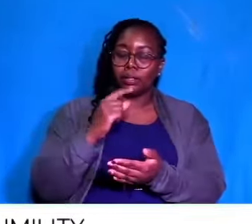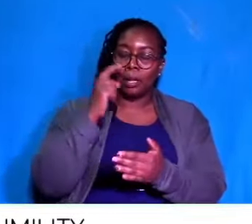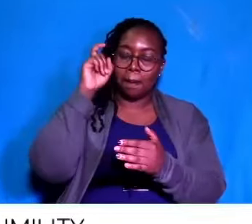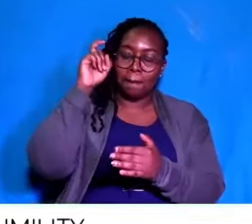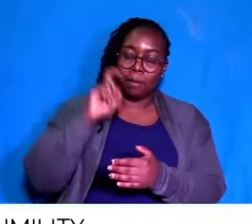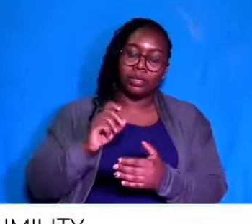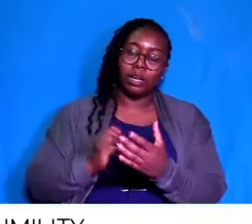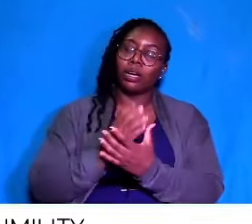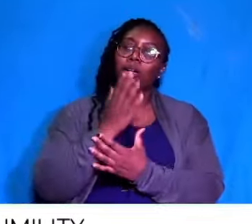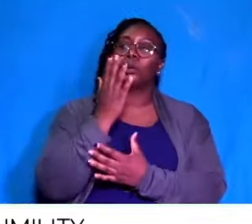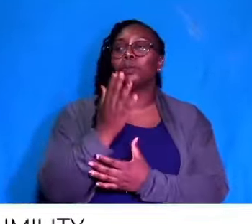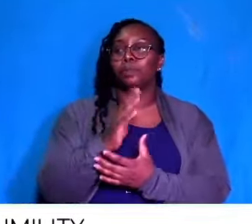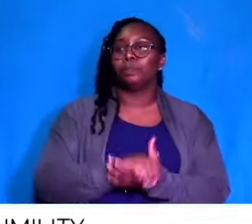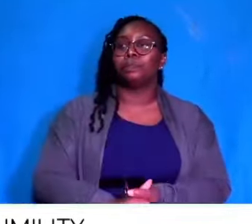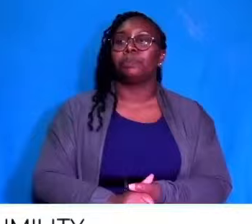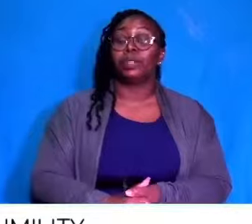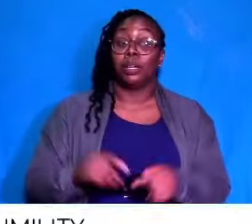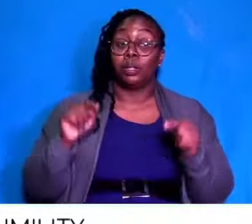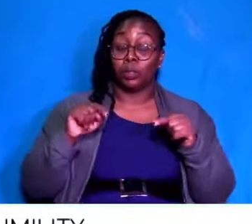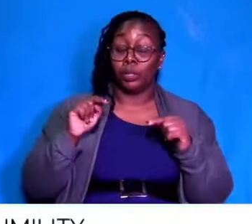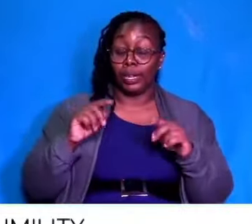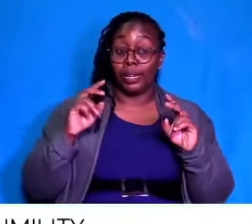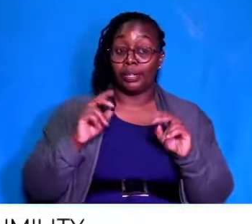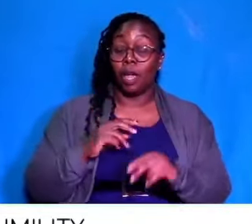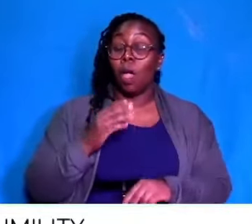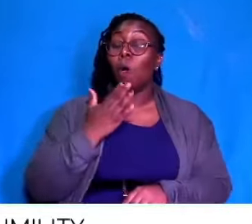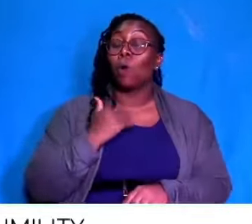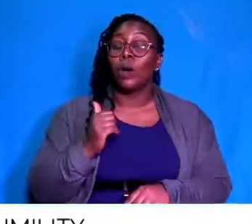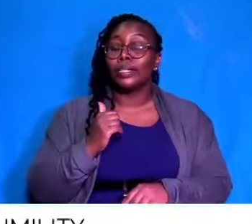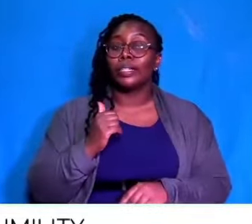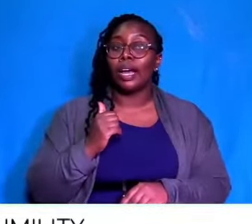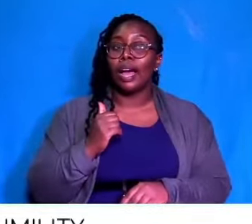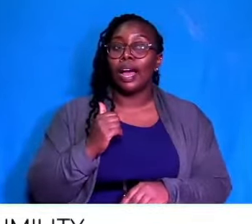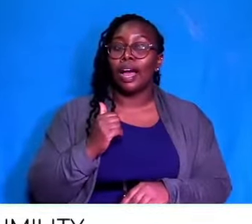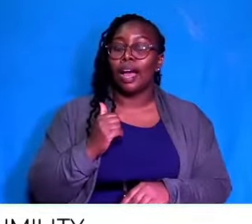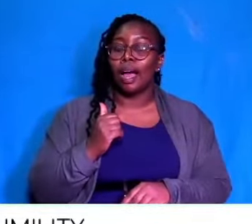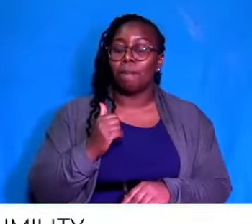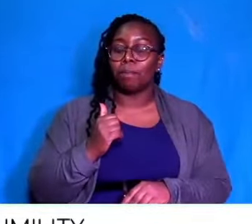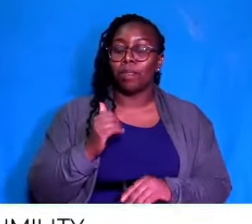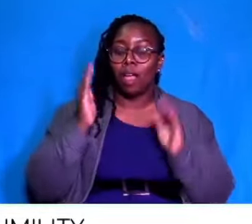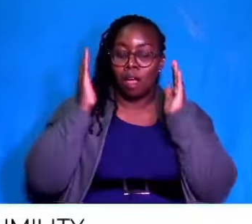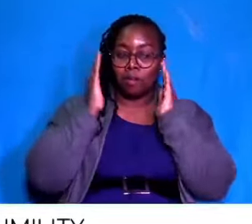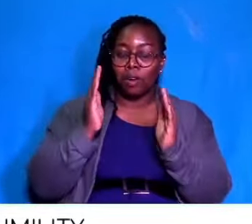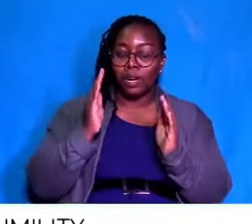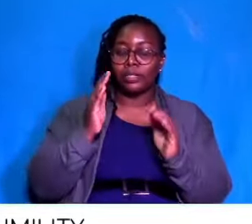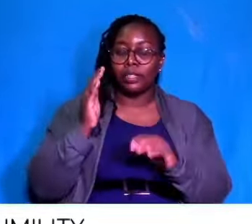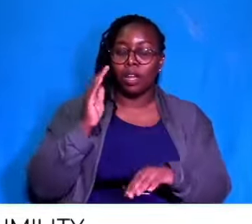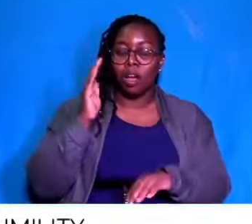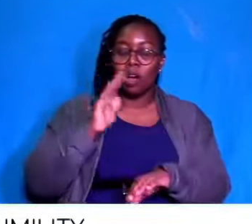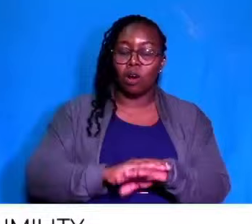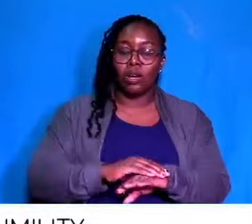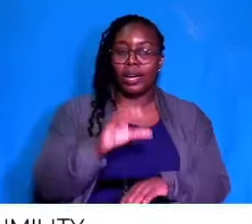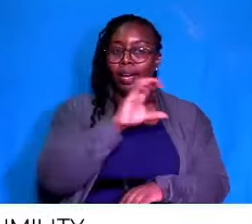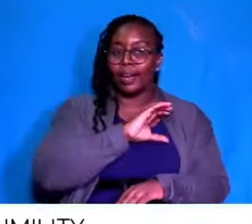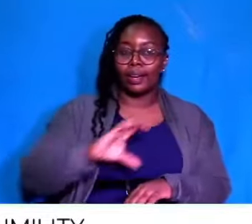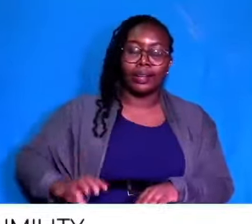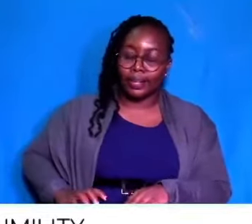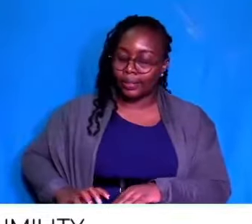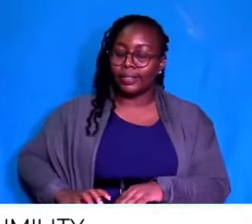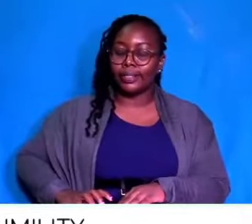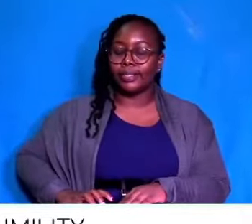Lord. And today we want to look at Christ's example of humility. This second chapter of Philippians, not